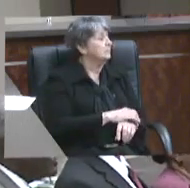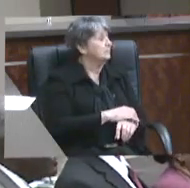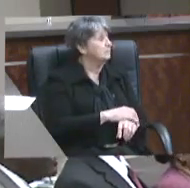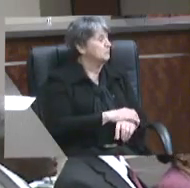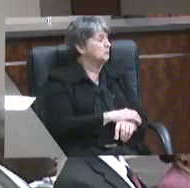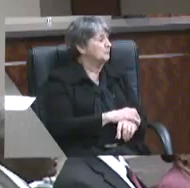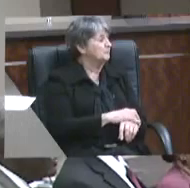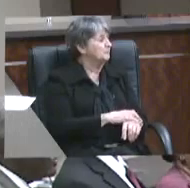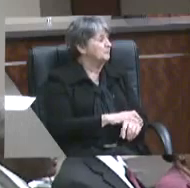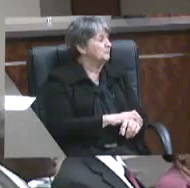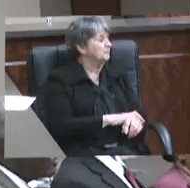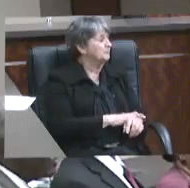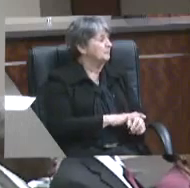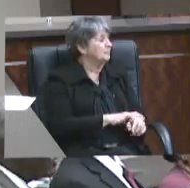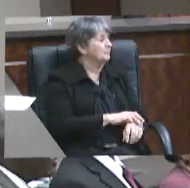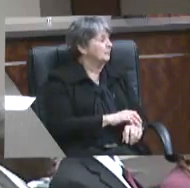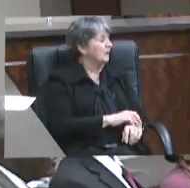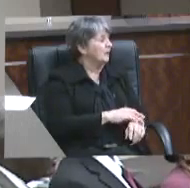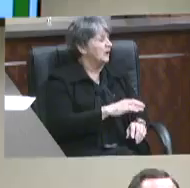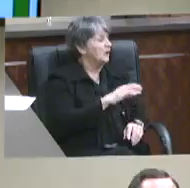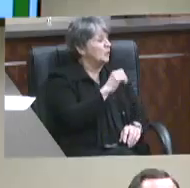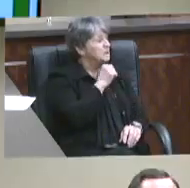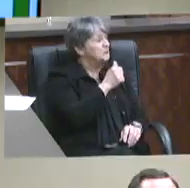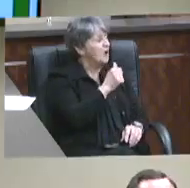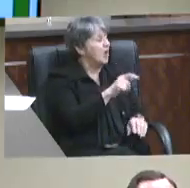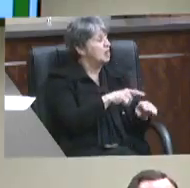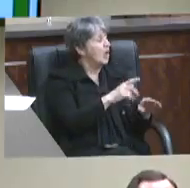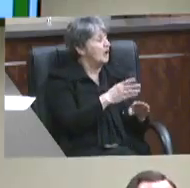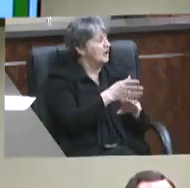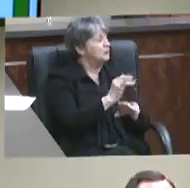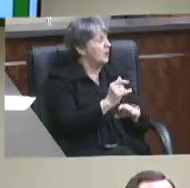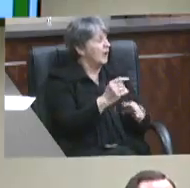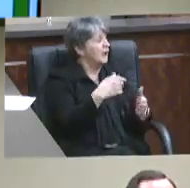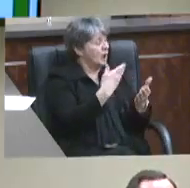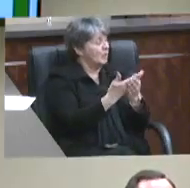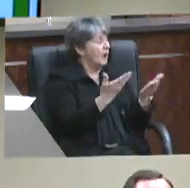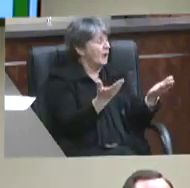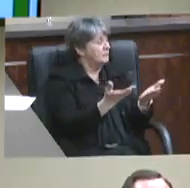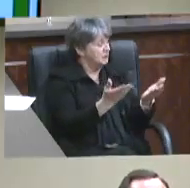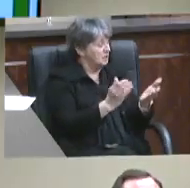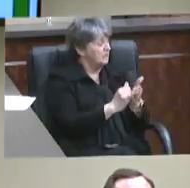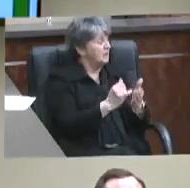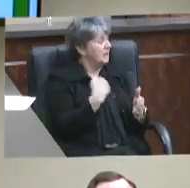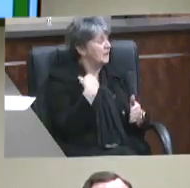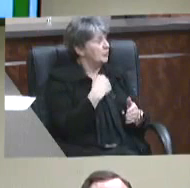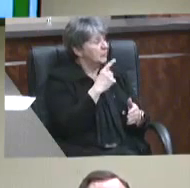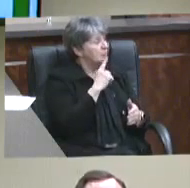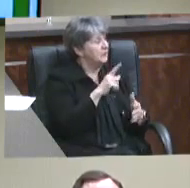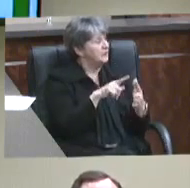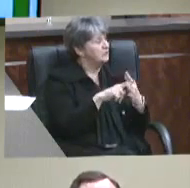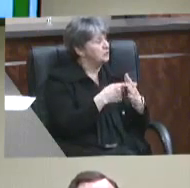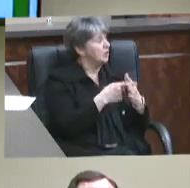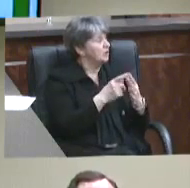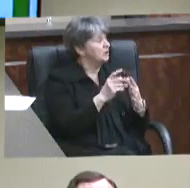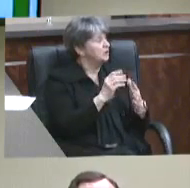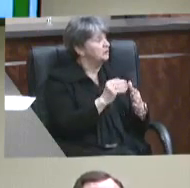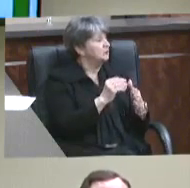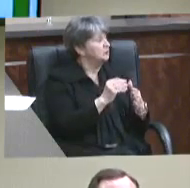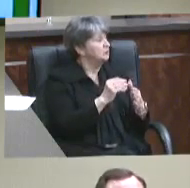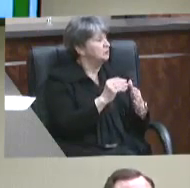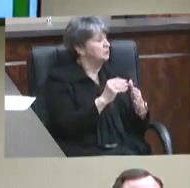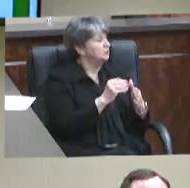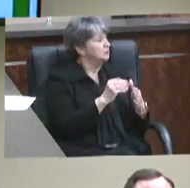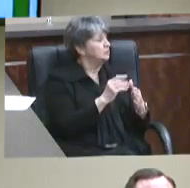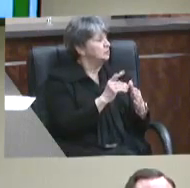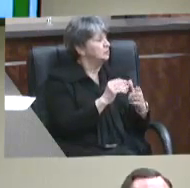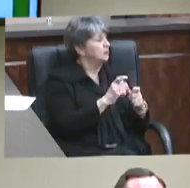on, because it wasn't long after I got here that we really started to roll out a whole bunch of stuff. And